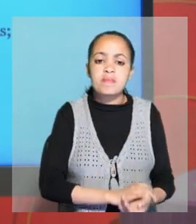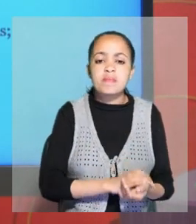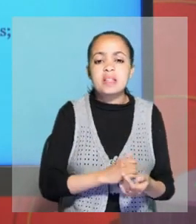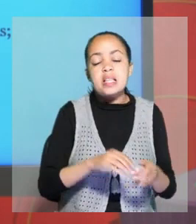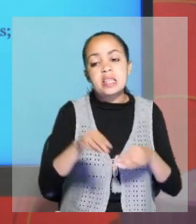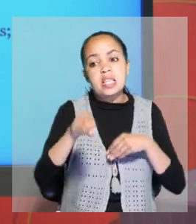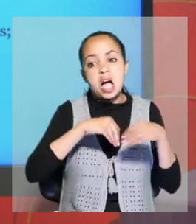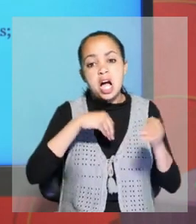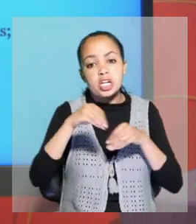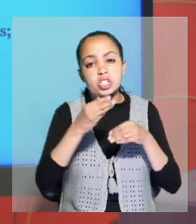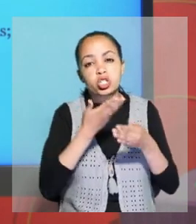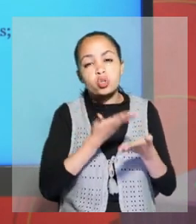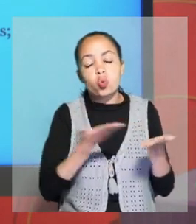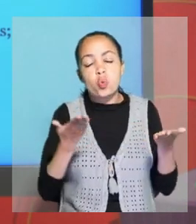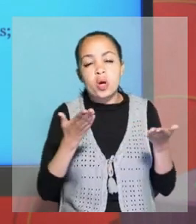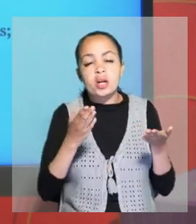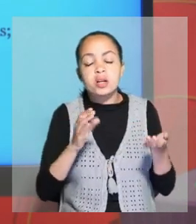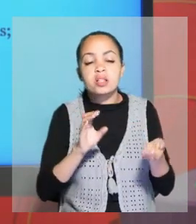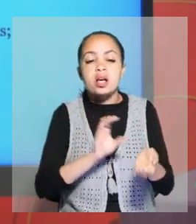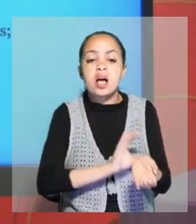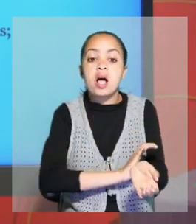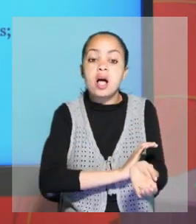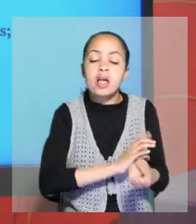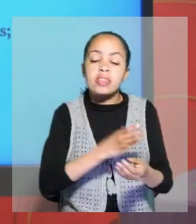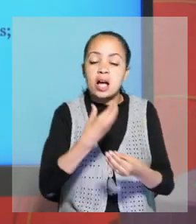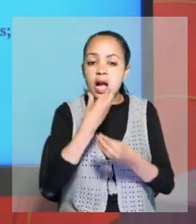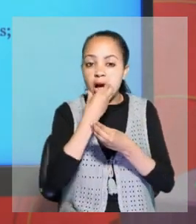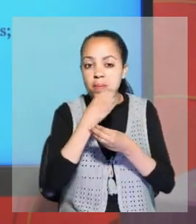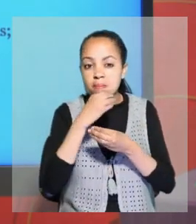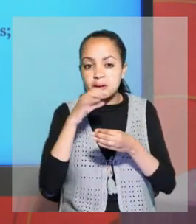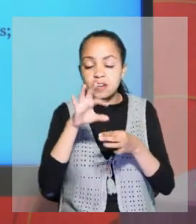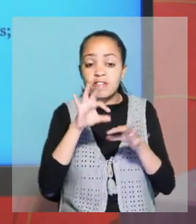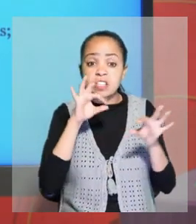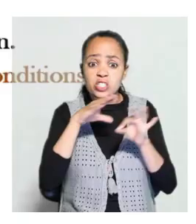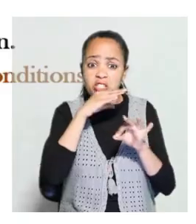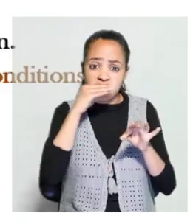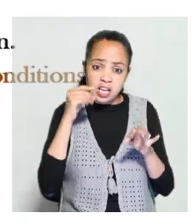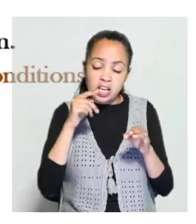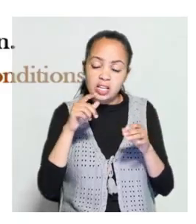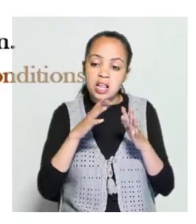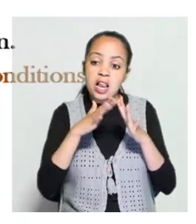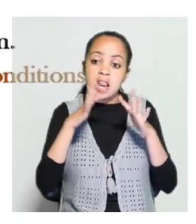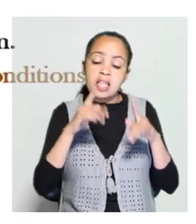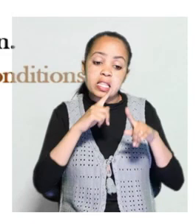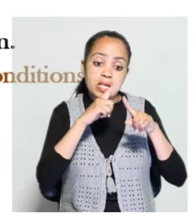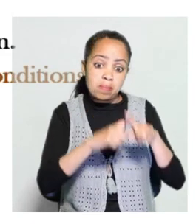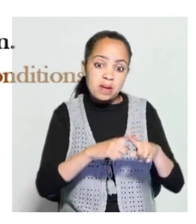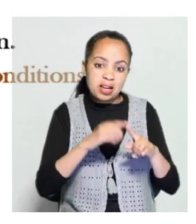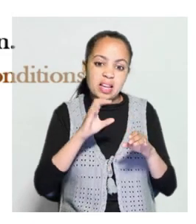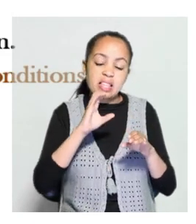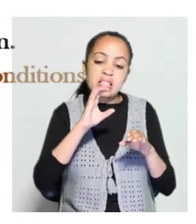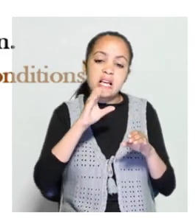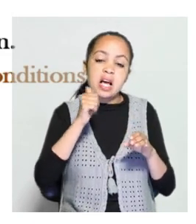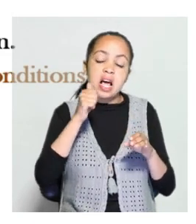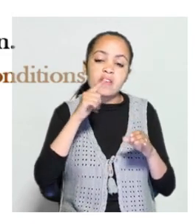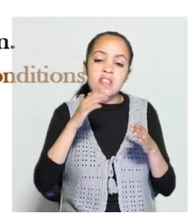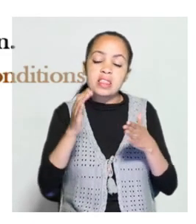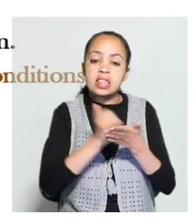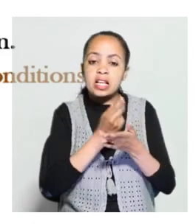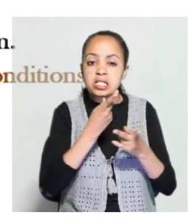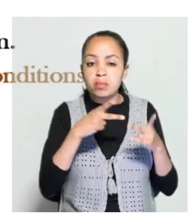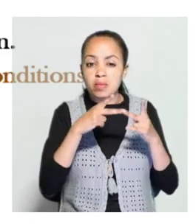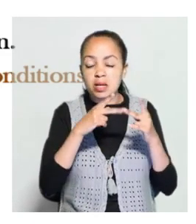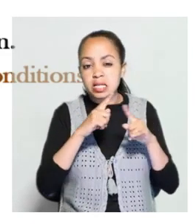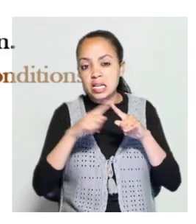The action where carbon fixation and again light independent reaction or Calvin cycle takes place